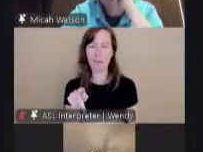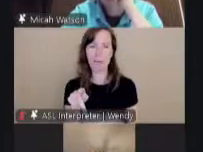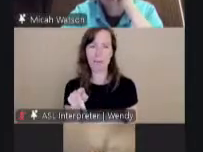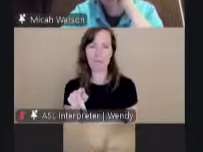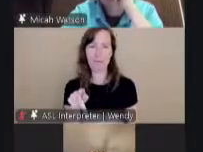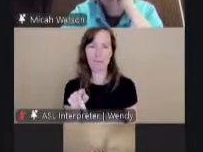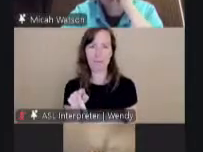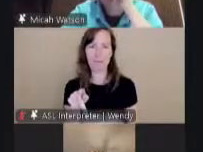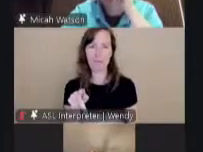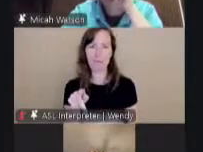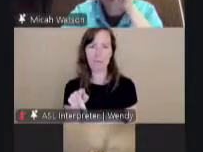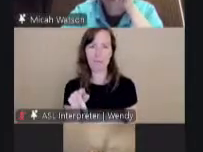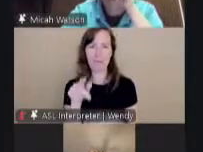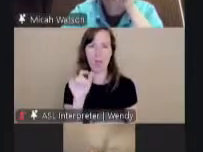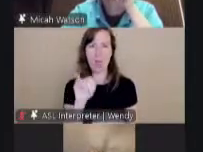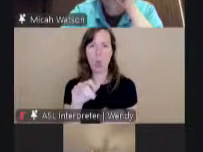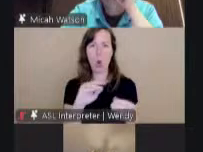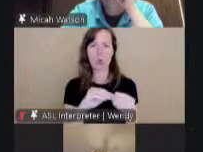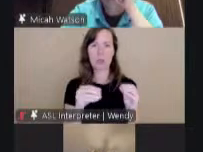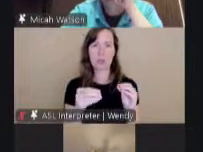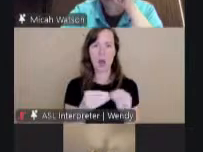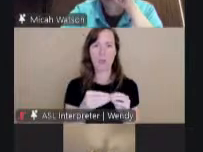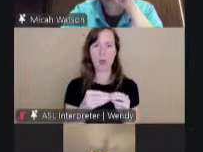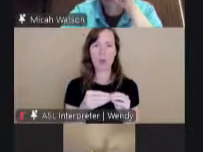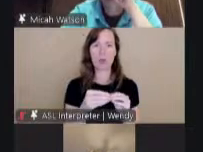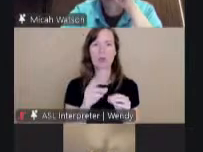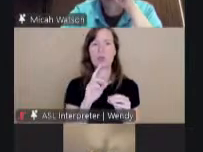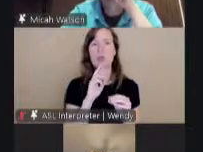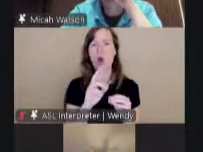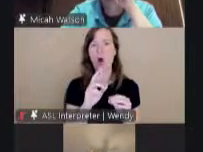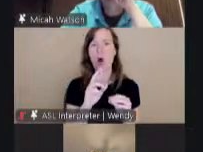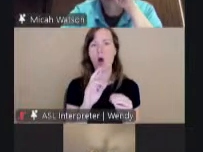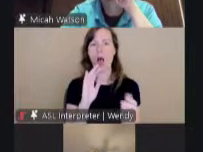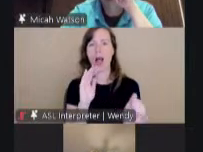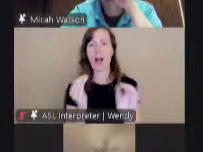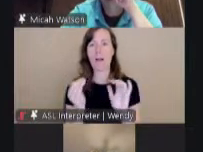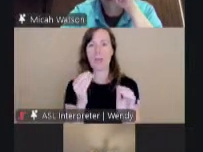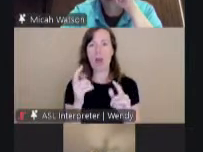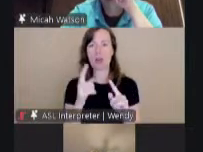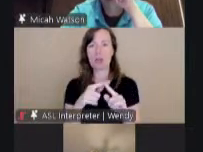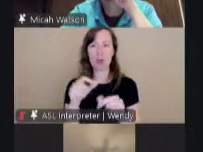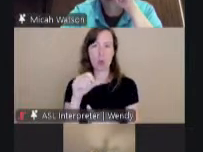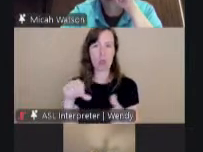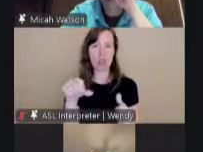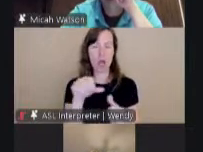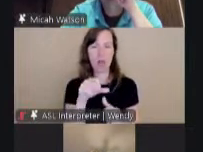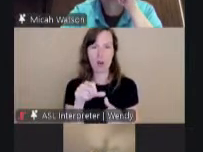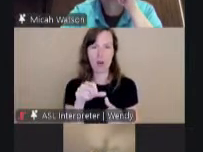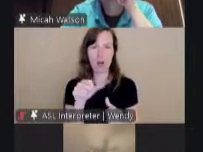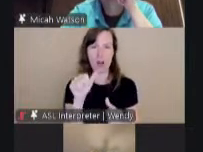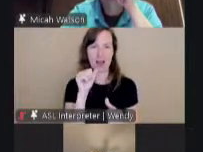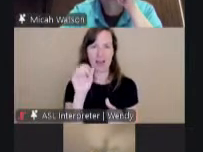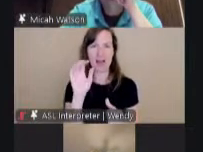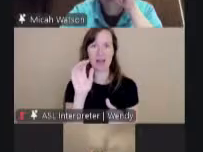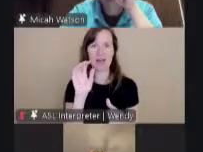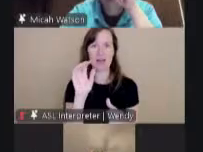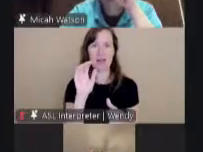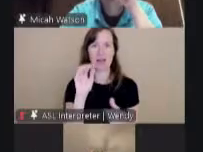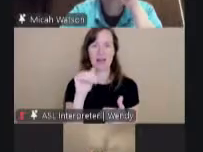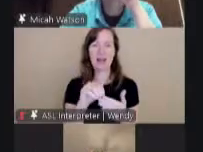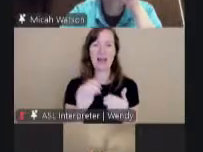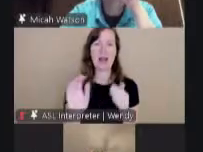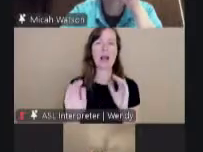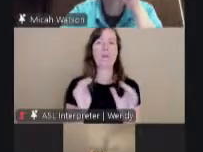Because those numbers are in comparison to each other, it seems. It doesn't seem to be in comparison to what we